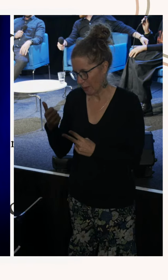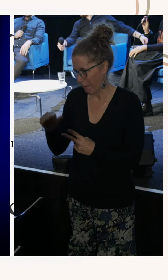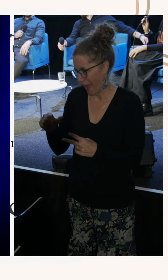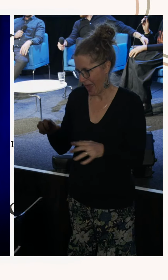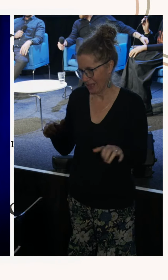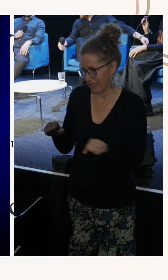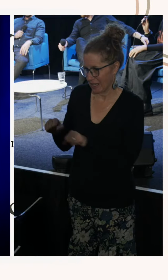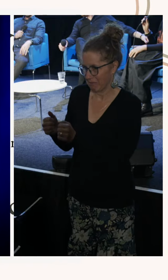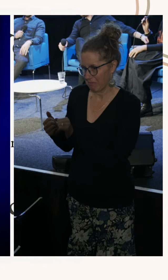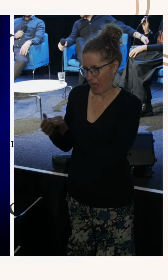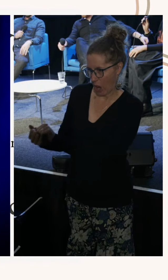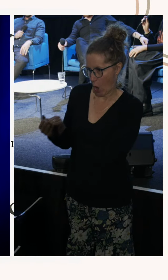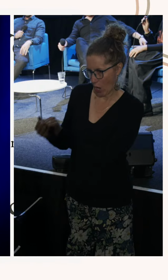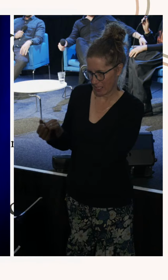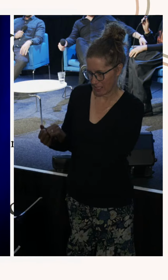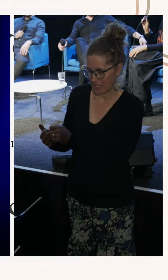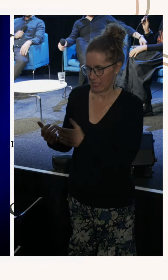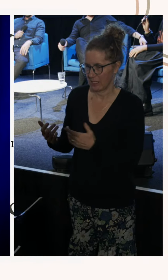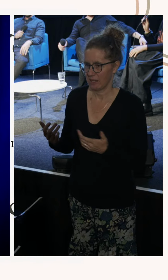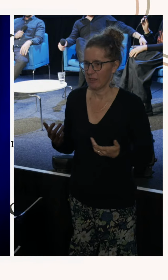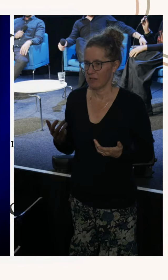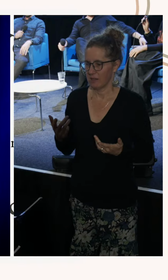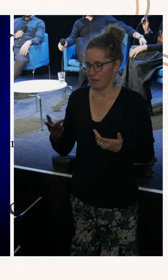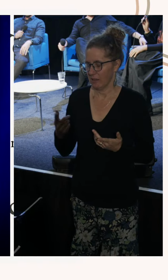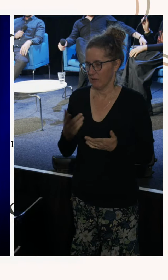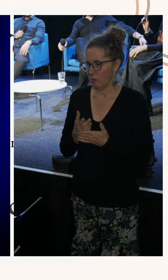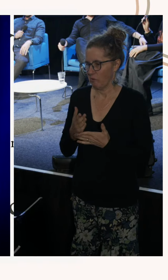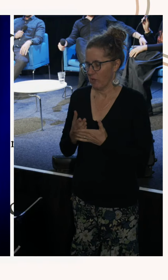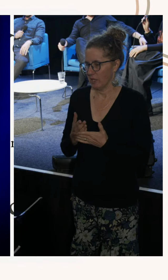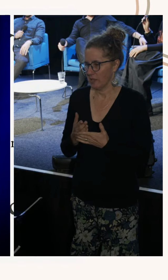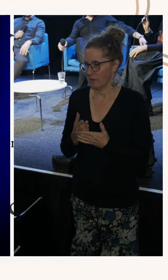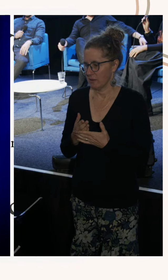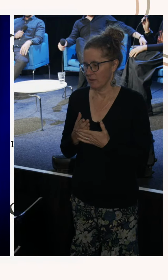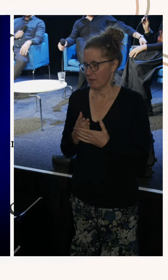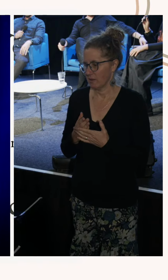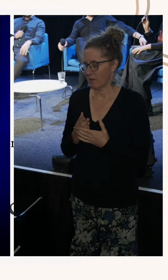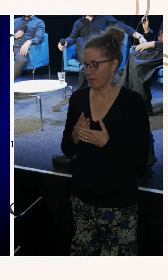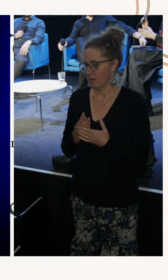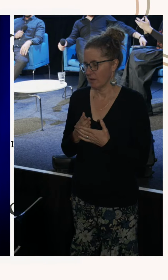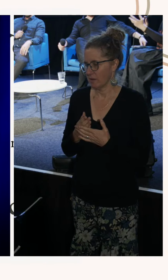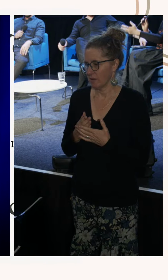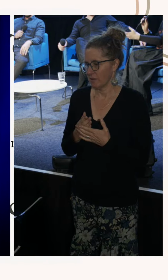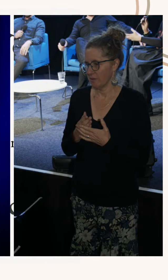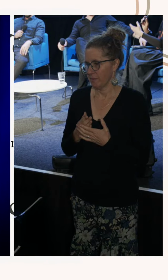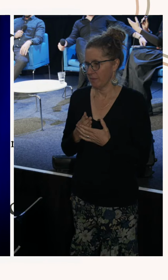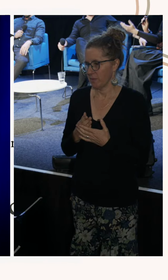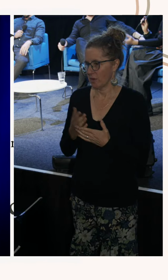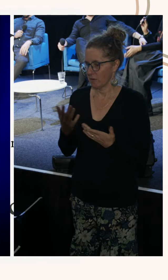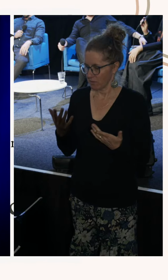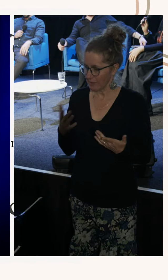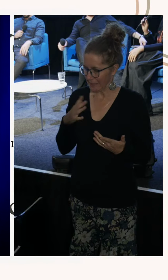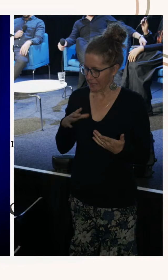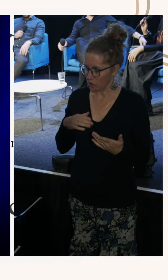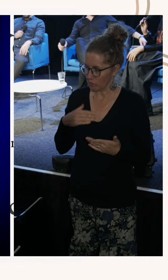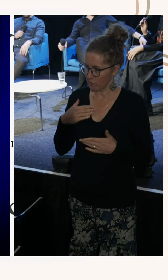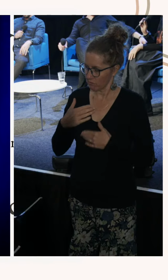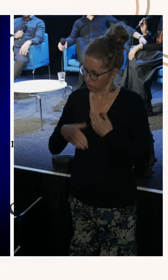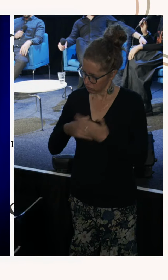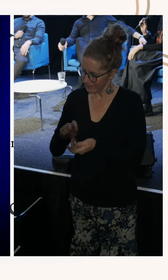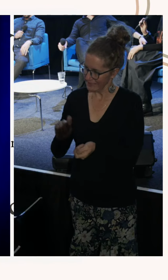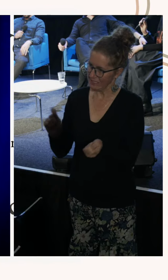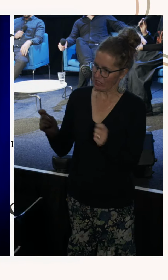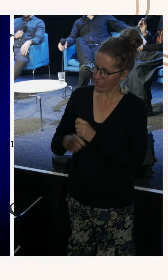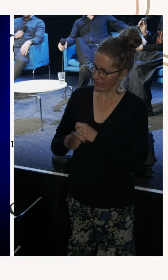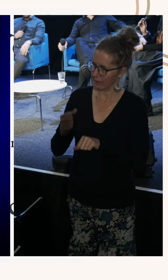alliances, and the kind of the necessity of moving on to better decisions, but also of